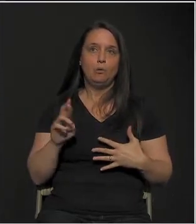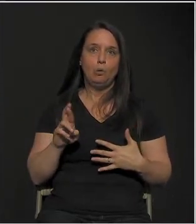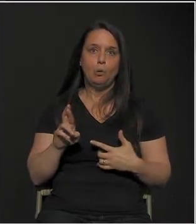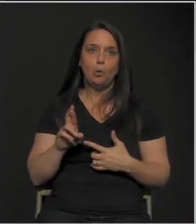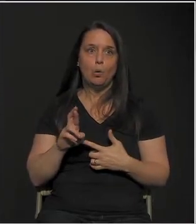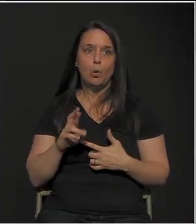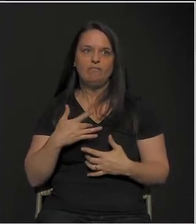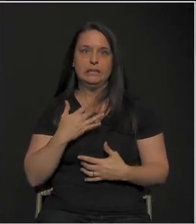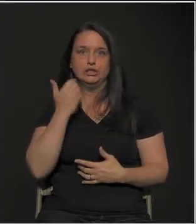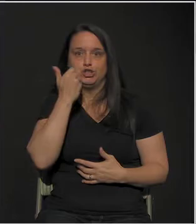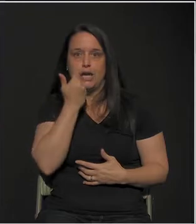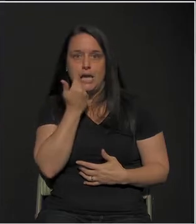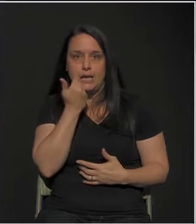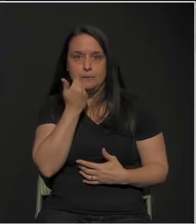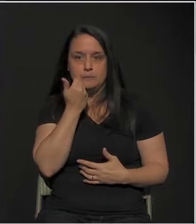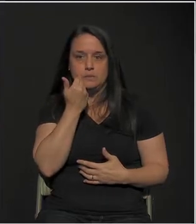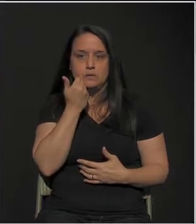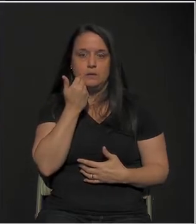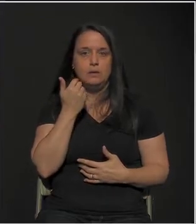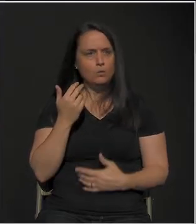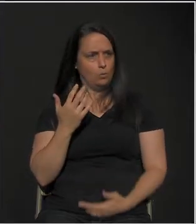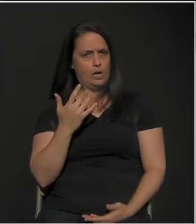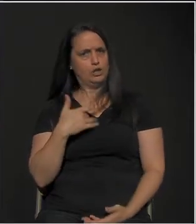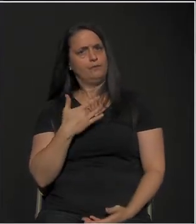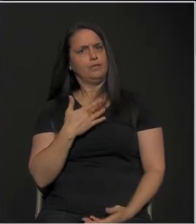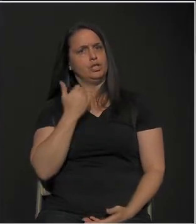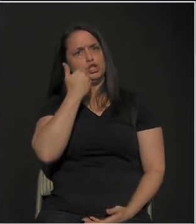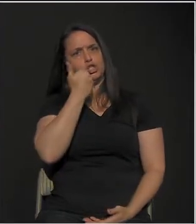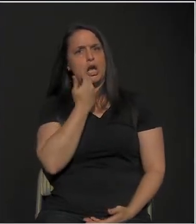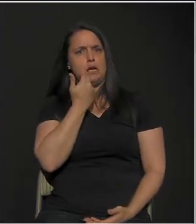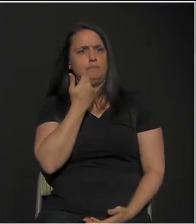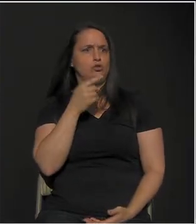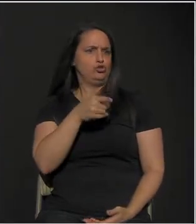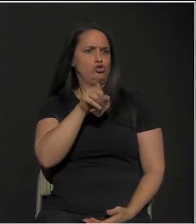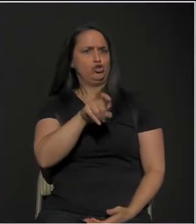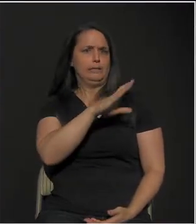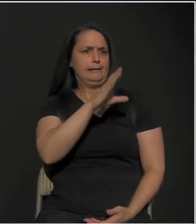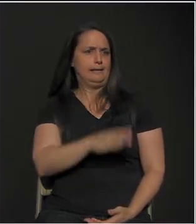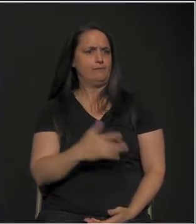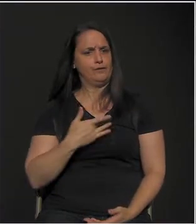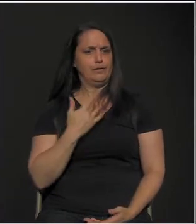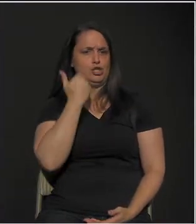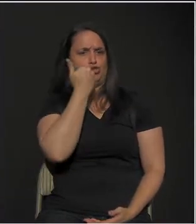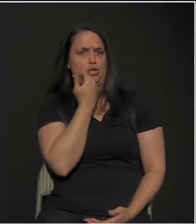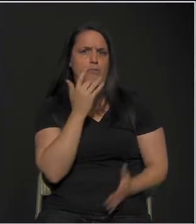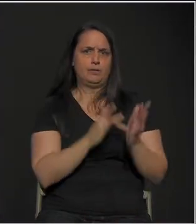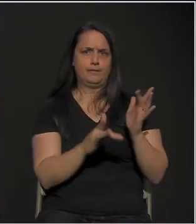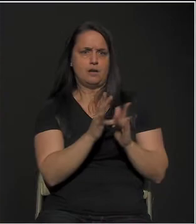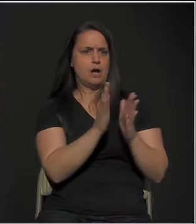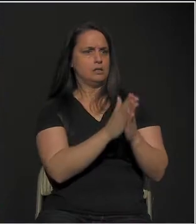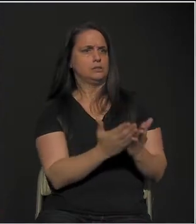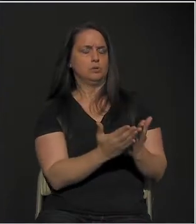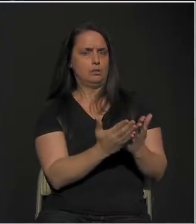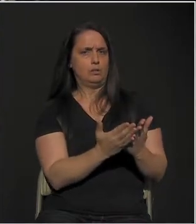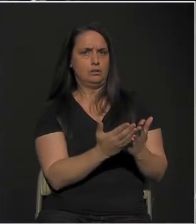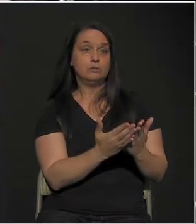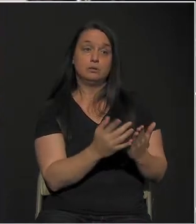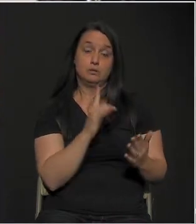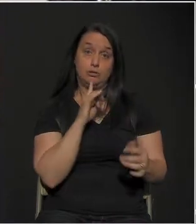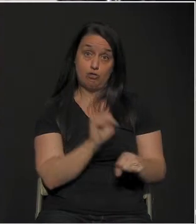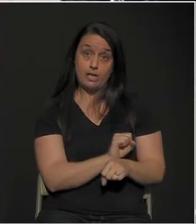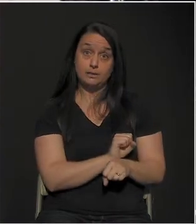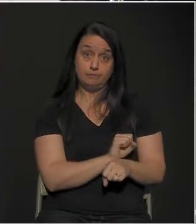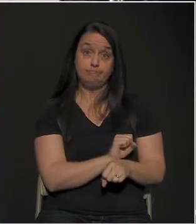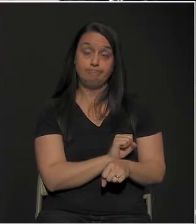might feel ashamed. Why do you feel ashamed? You should never be ashamed of the gospel. That's absolutely